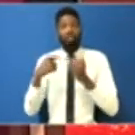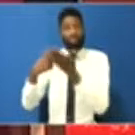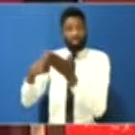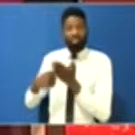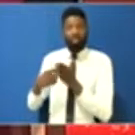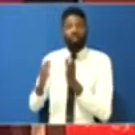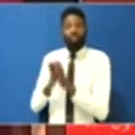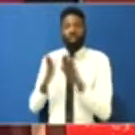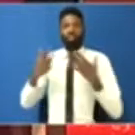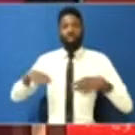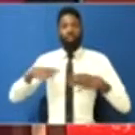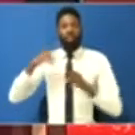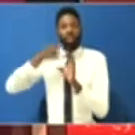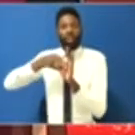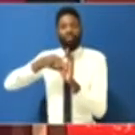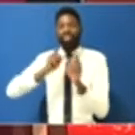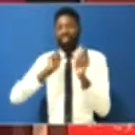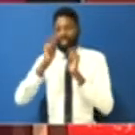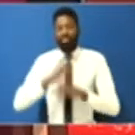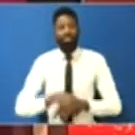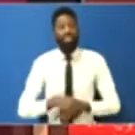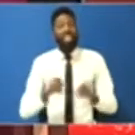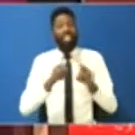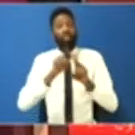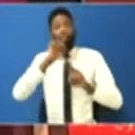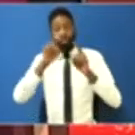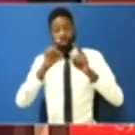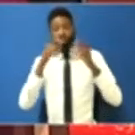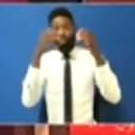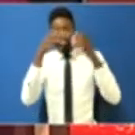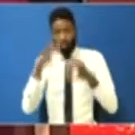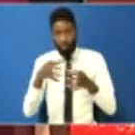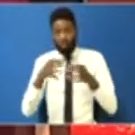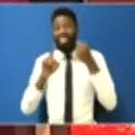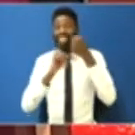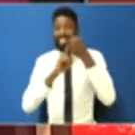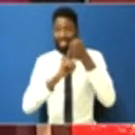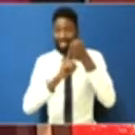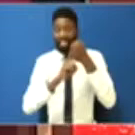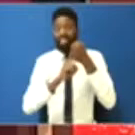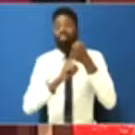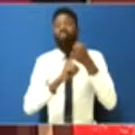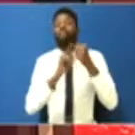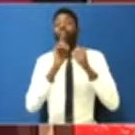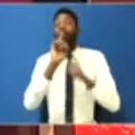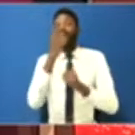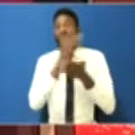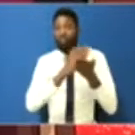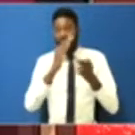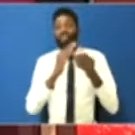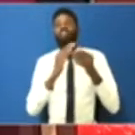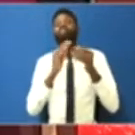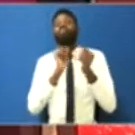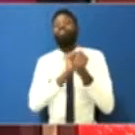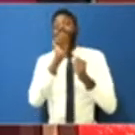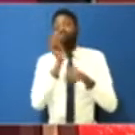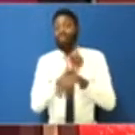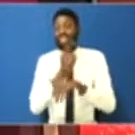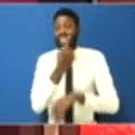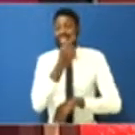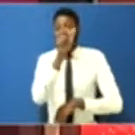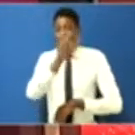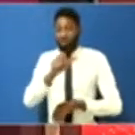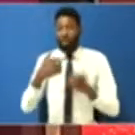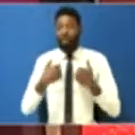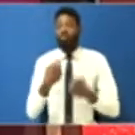and our questions are clustered into six segments each running for 15 minutes as per our debate rules each candidate has